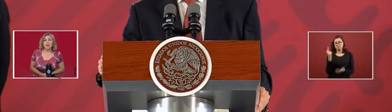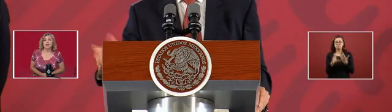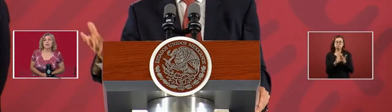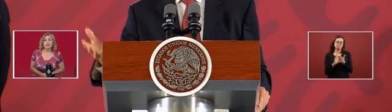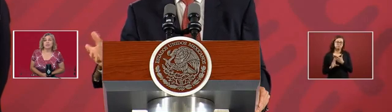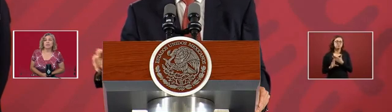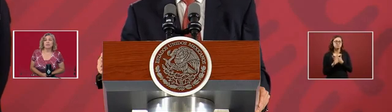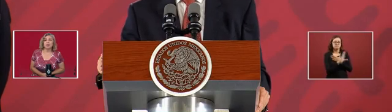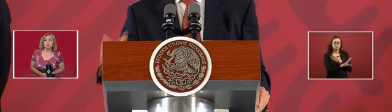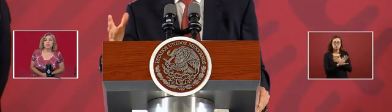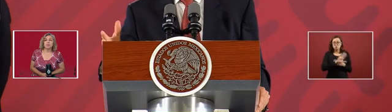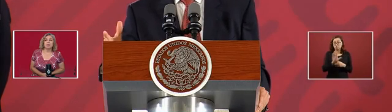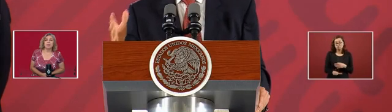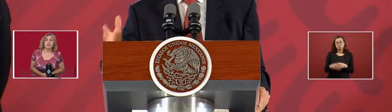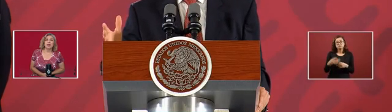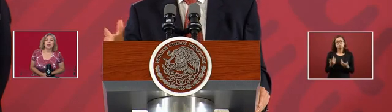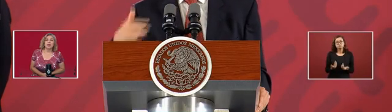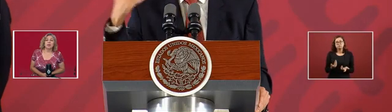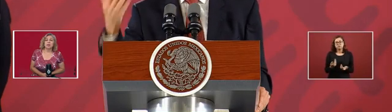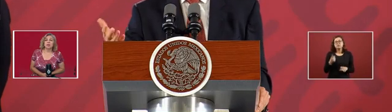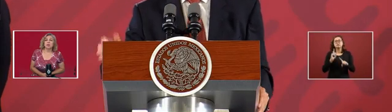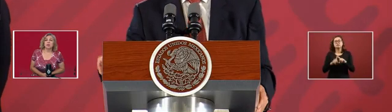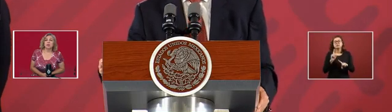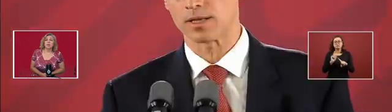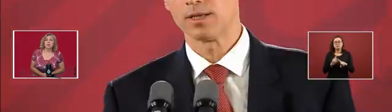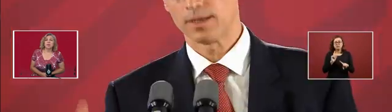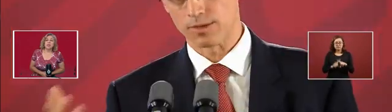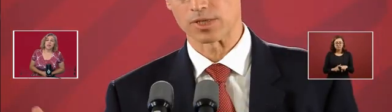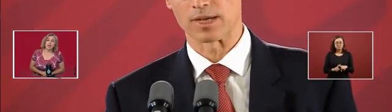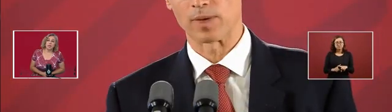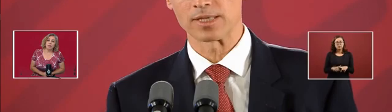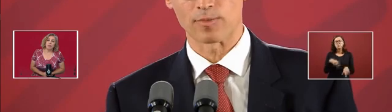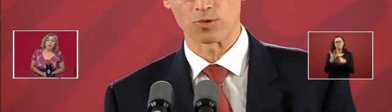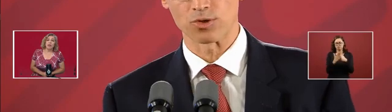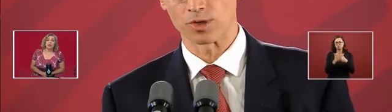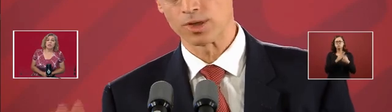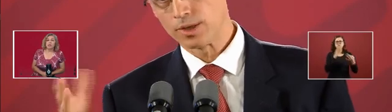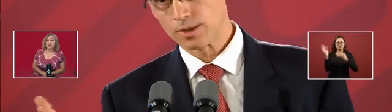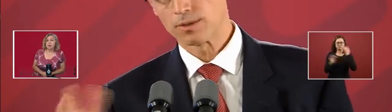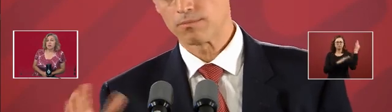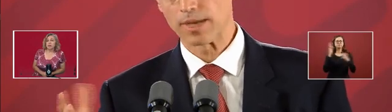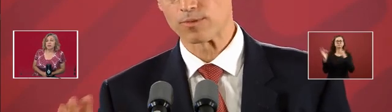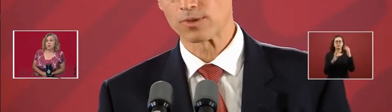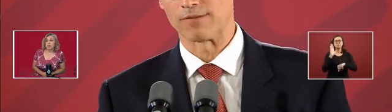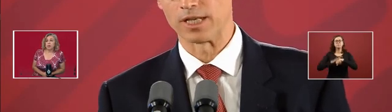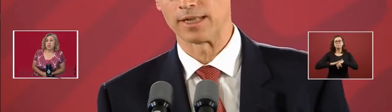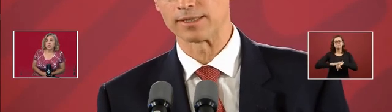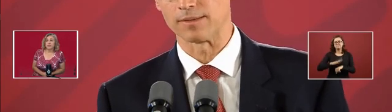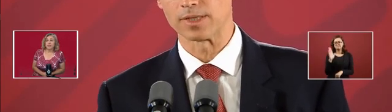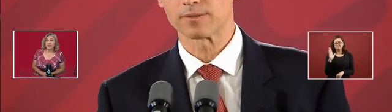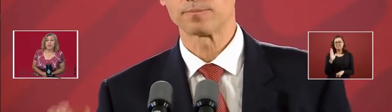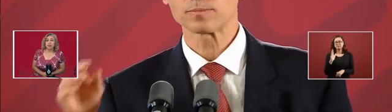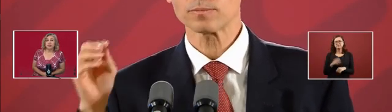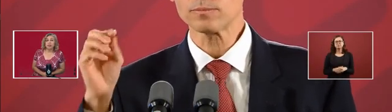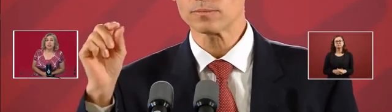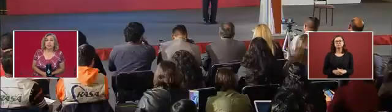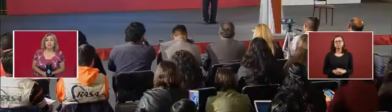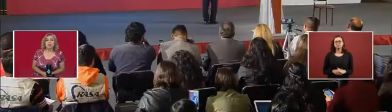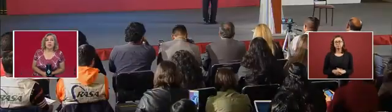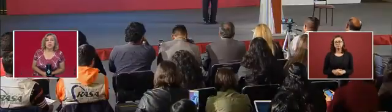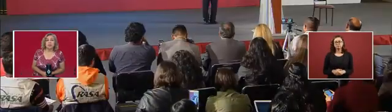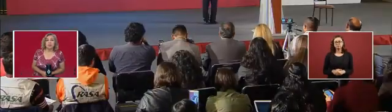we vaccinate to prevent the risk or probability that the person that has higher risks